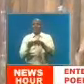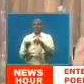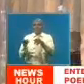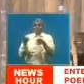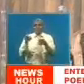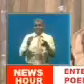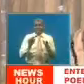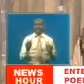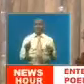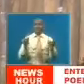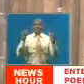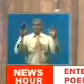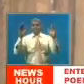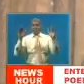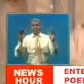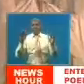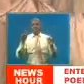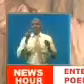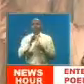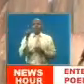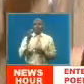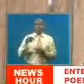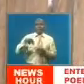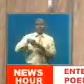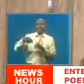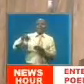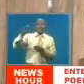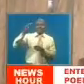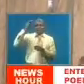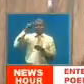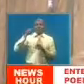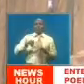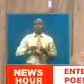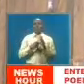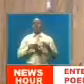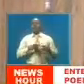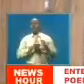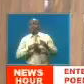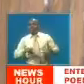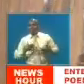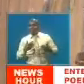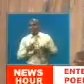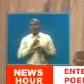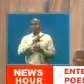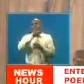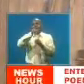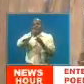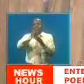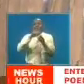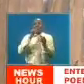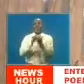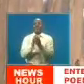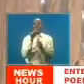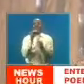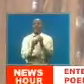your sacrifice. It can only capture the height of our gratitude. It can only capture the fact that